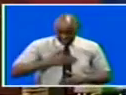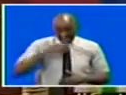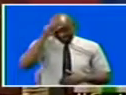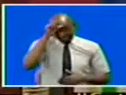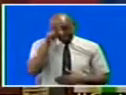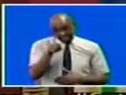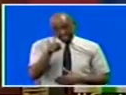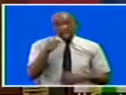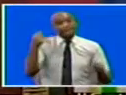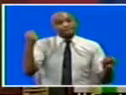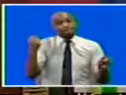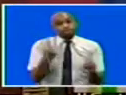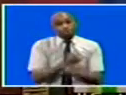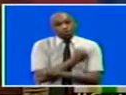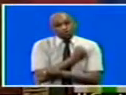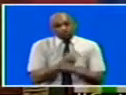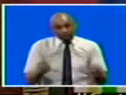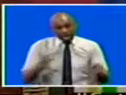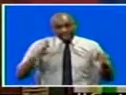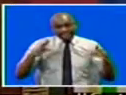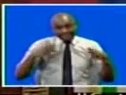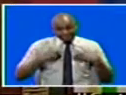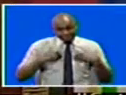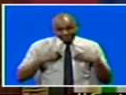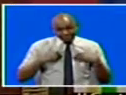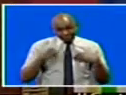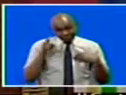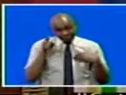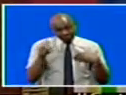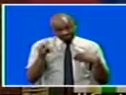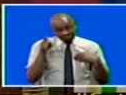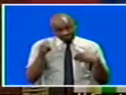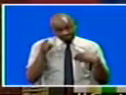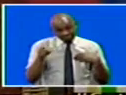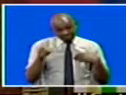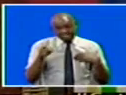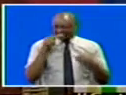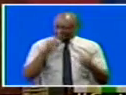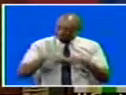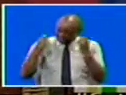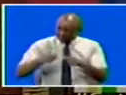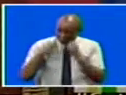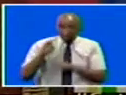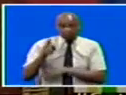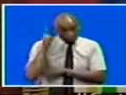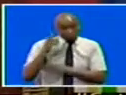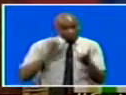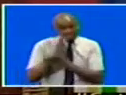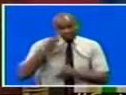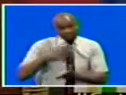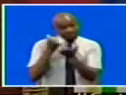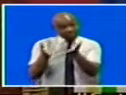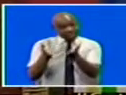tration cannot and will not control condone the blatant violation of the rights guaranteed in our Constitution